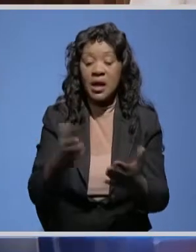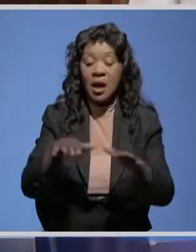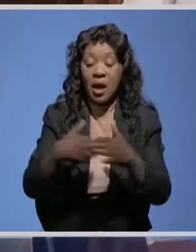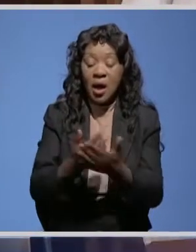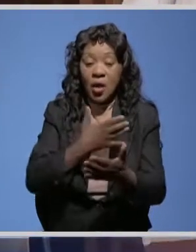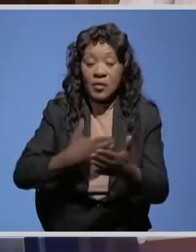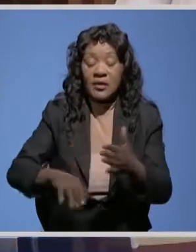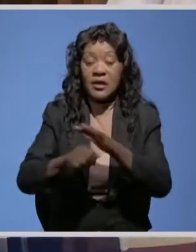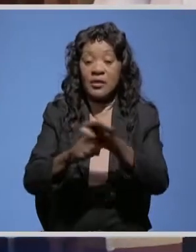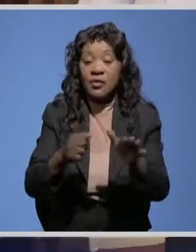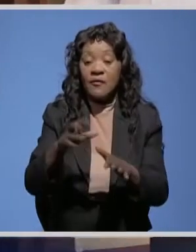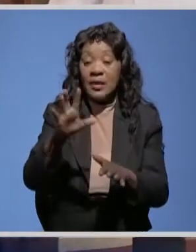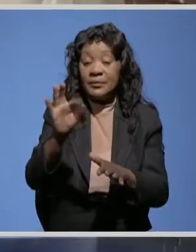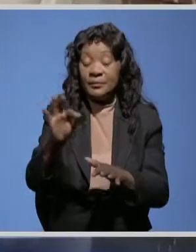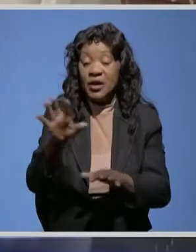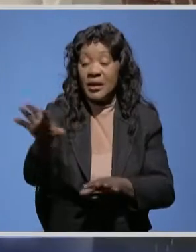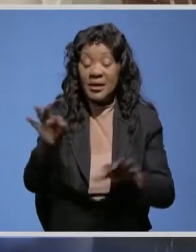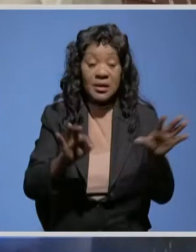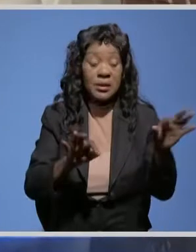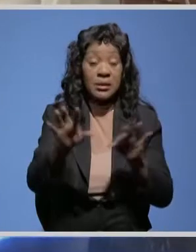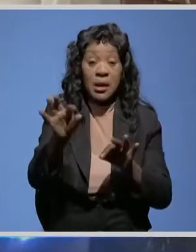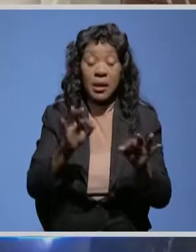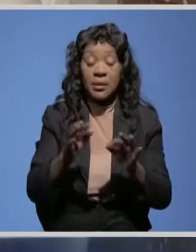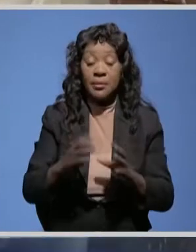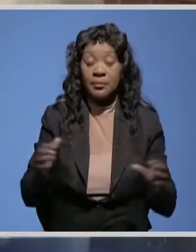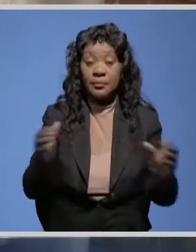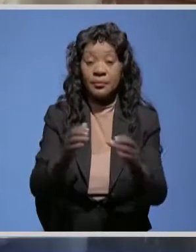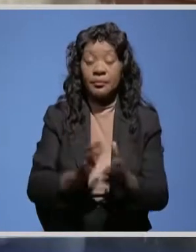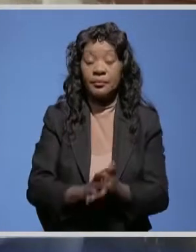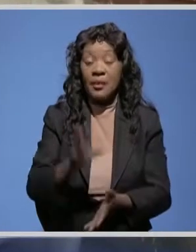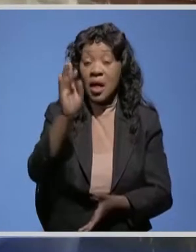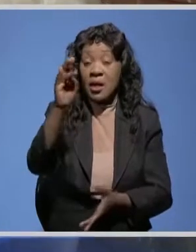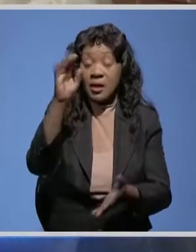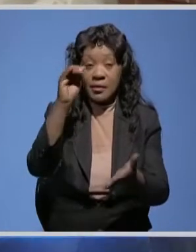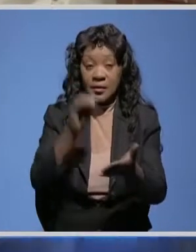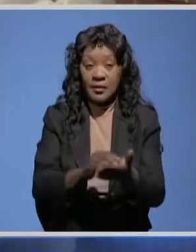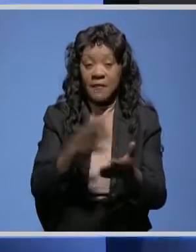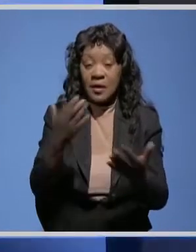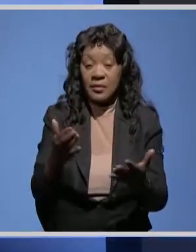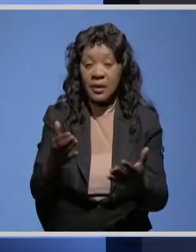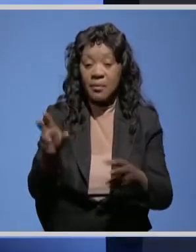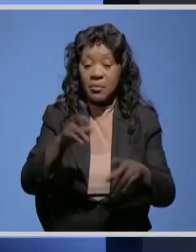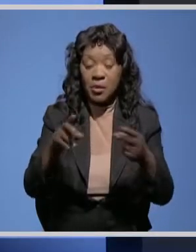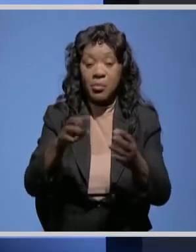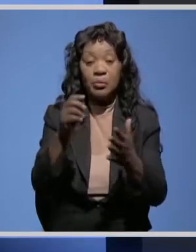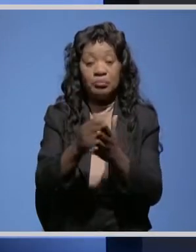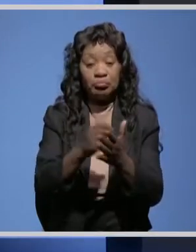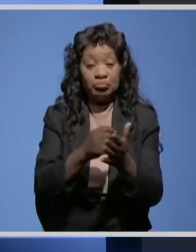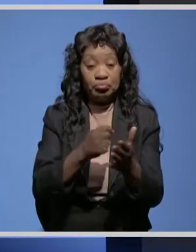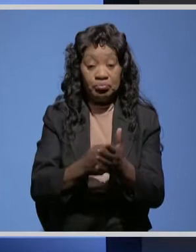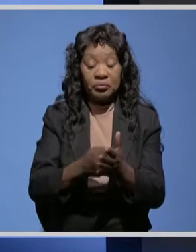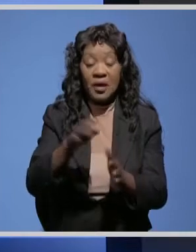in selected communities. Nearly 7,000 participants were tested, and the findings have